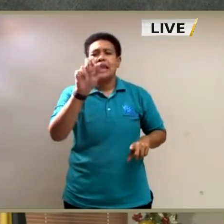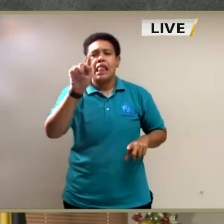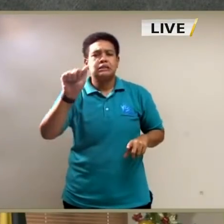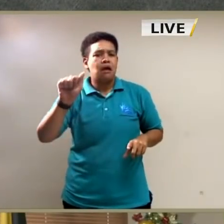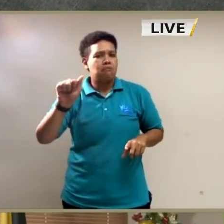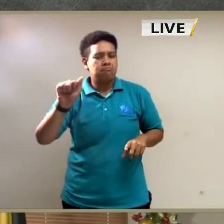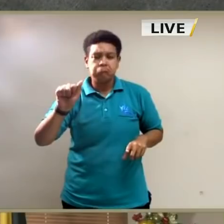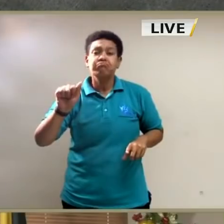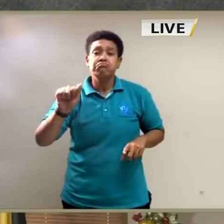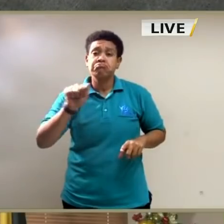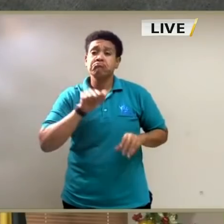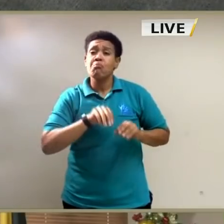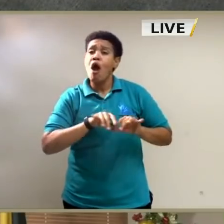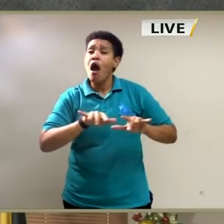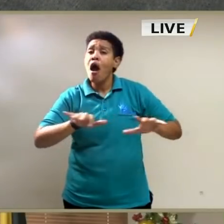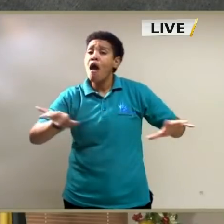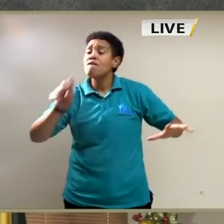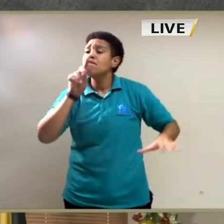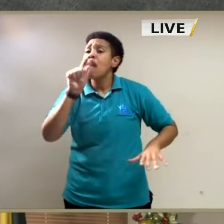significantly faster